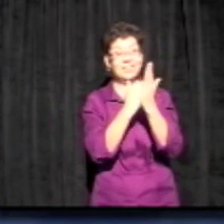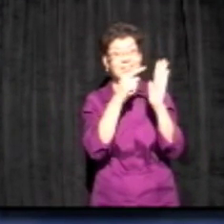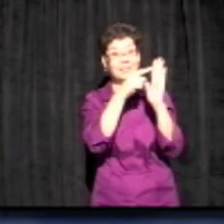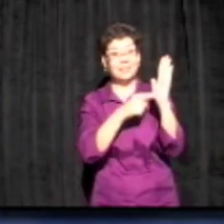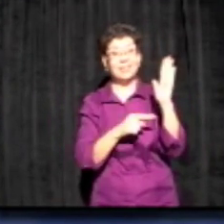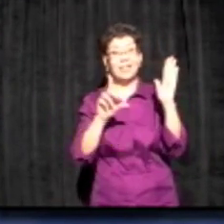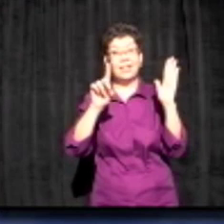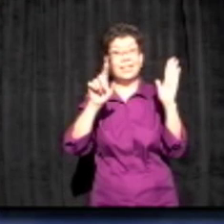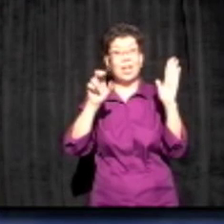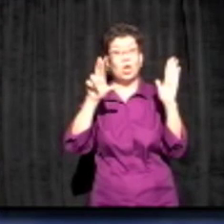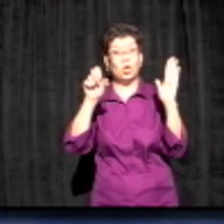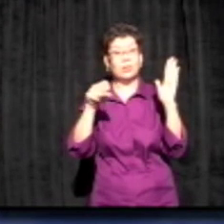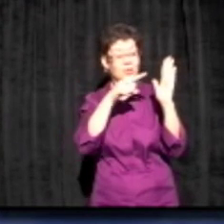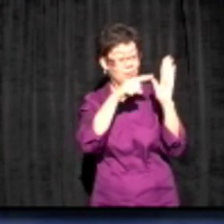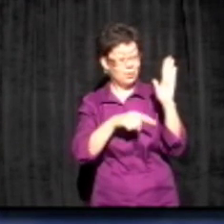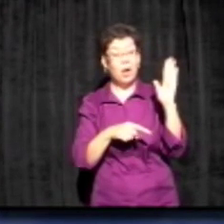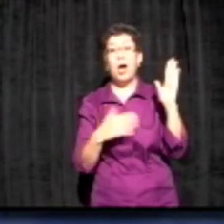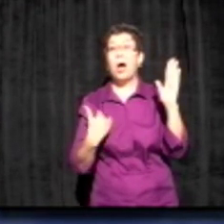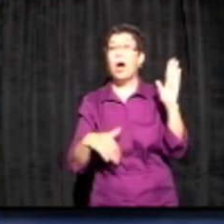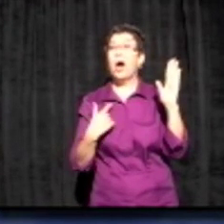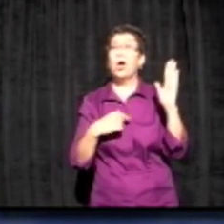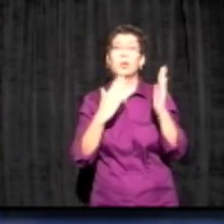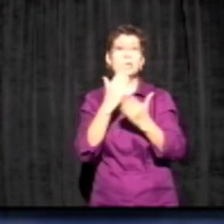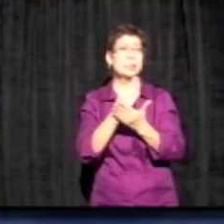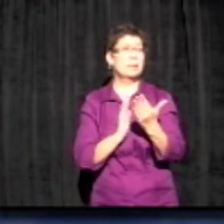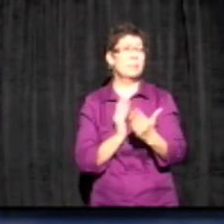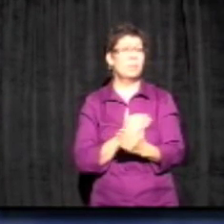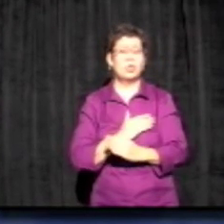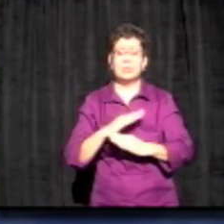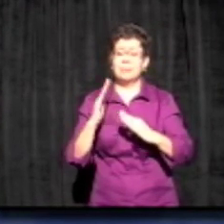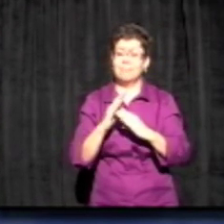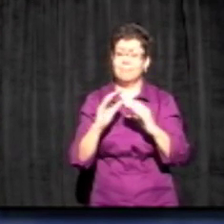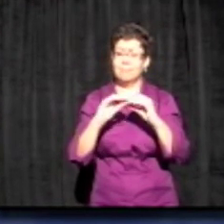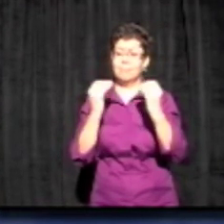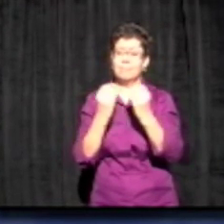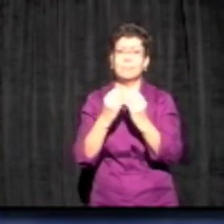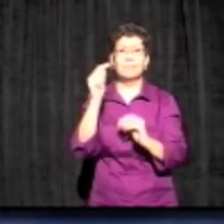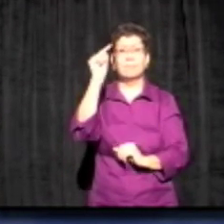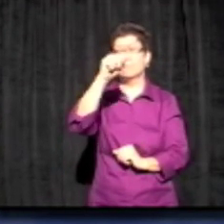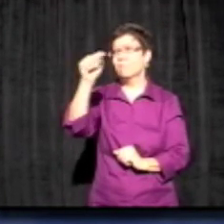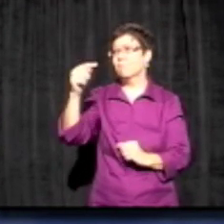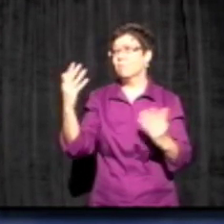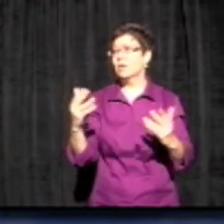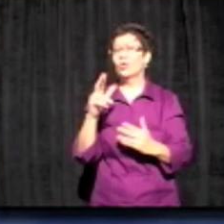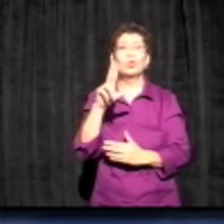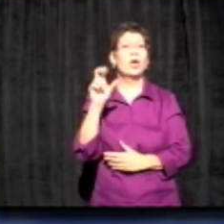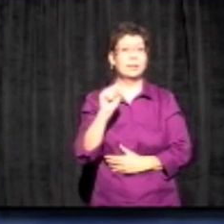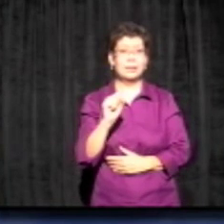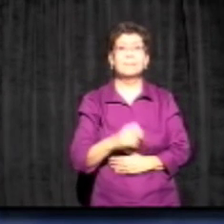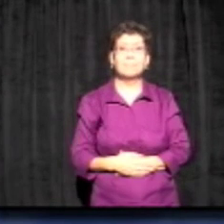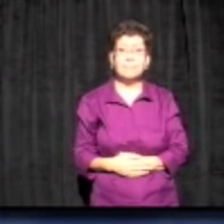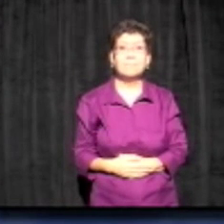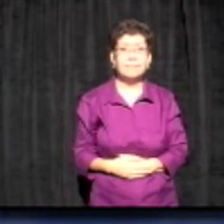dealers that they represent some of the finest dealer organizations in the United States.